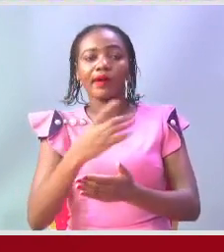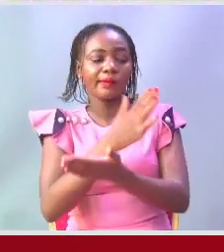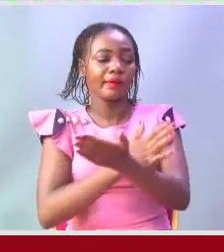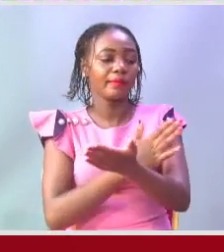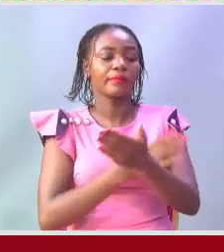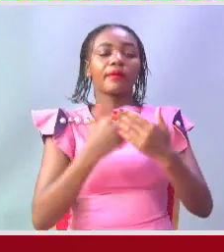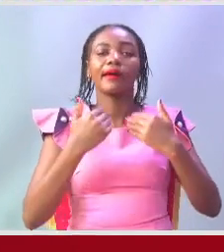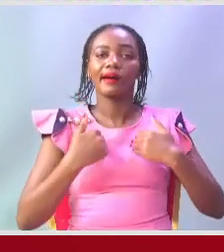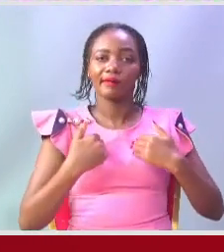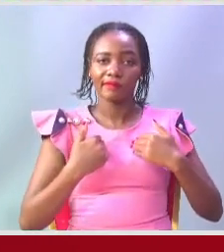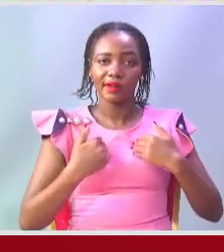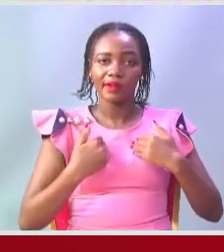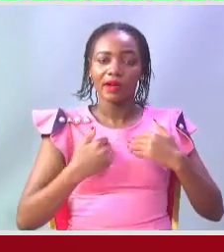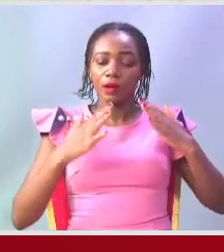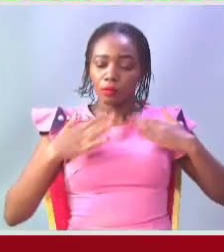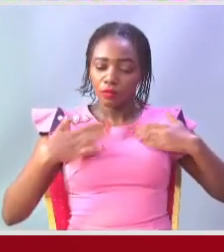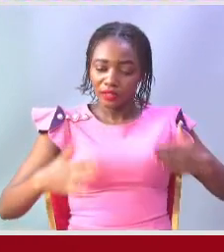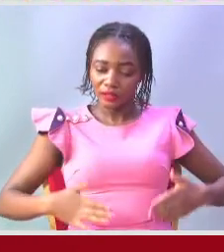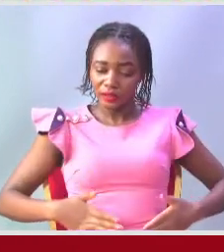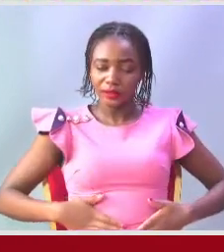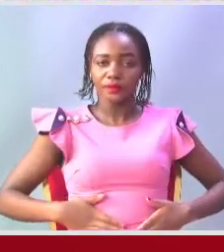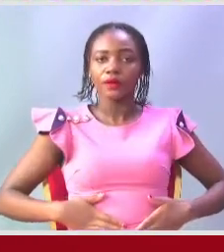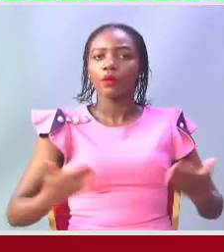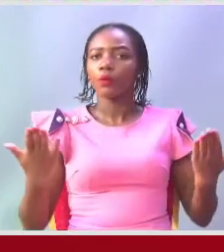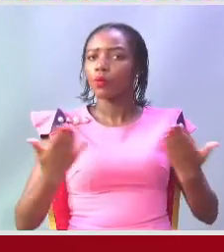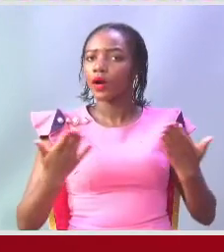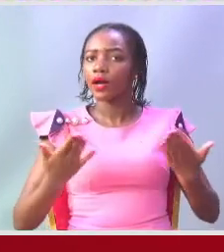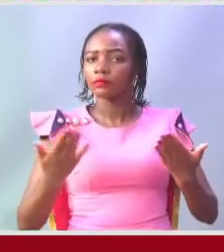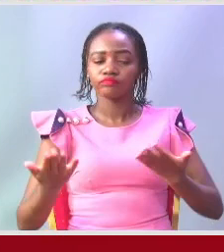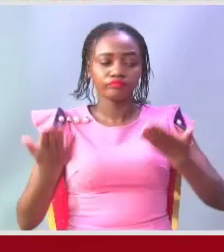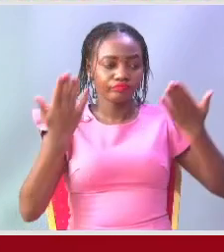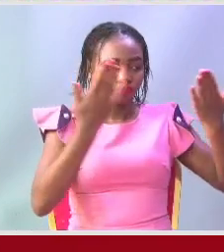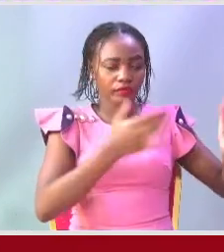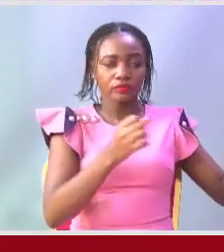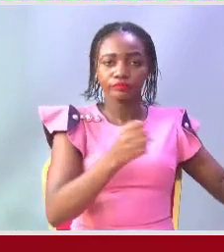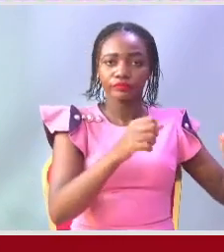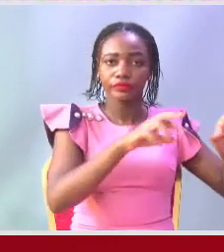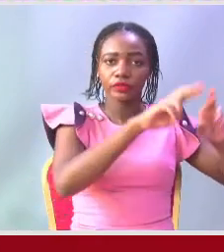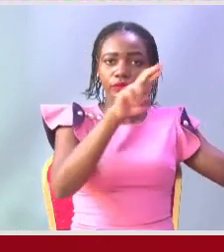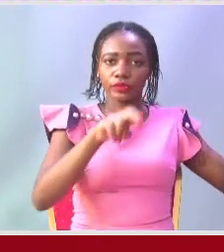those who passed away have been taken to